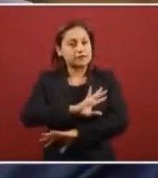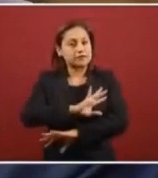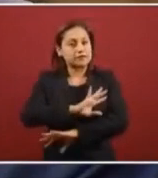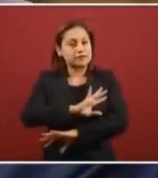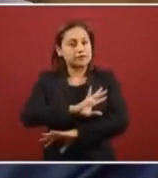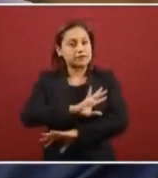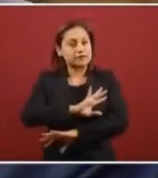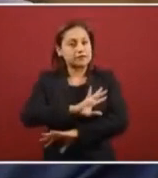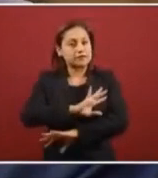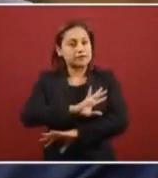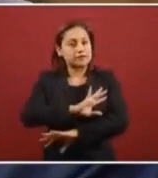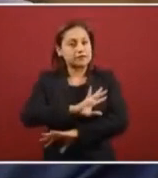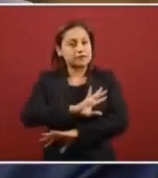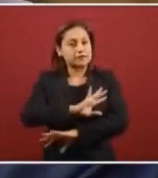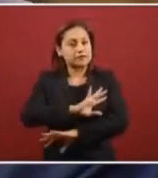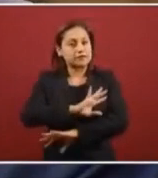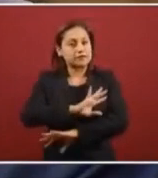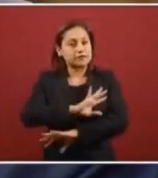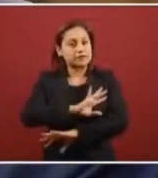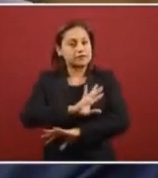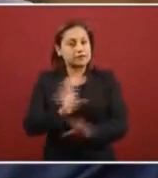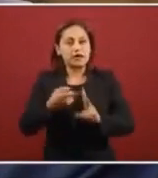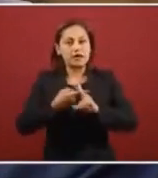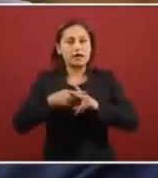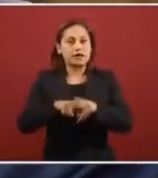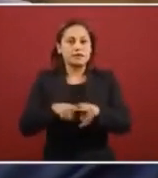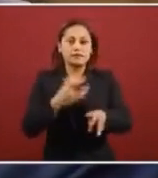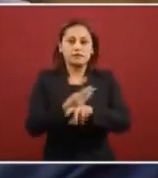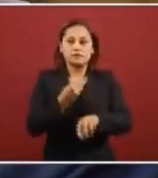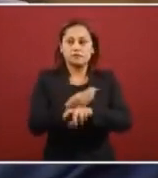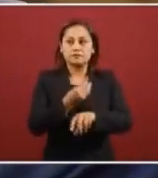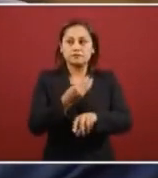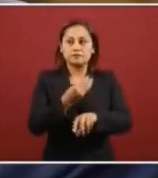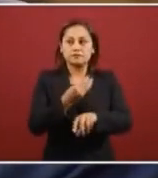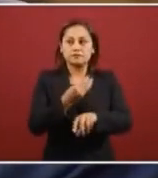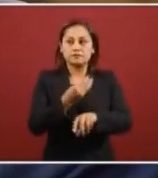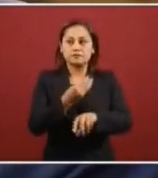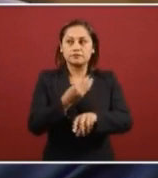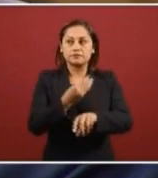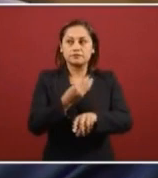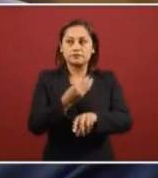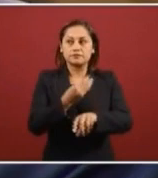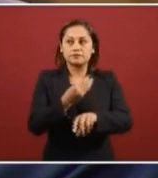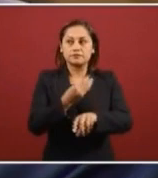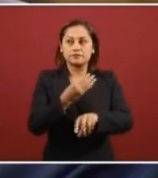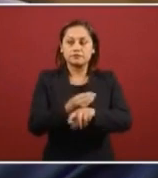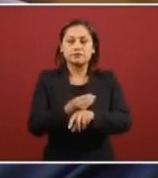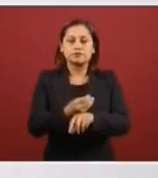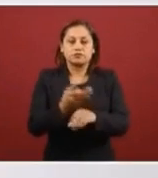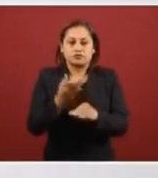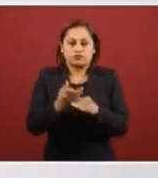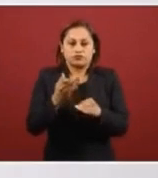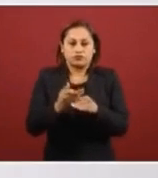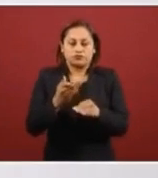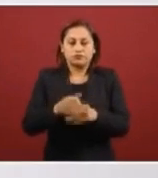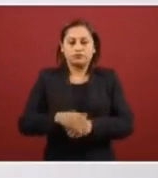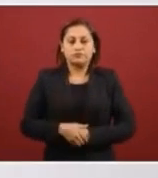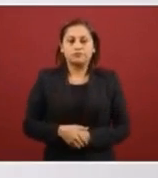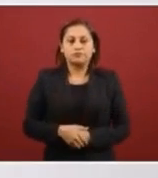with these works of rehabilitation of the actual airport